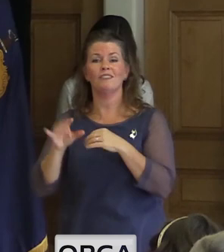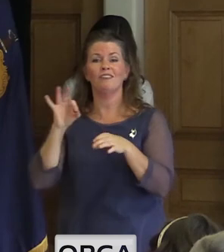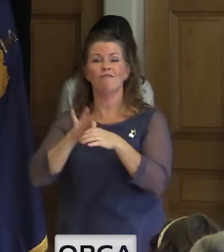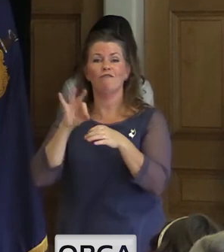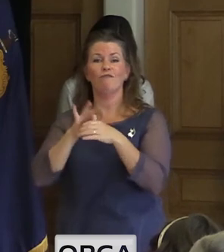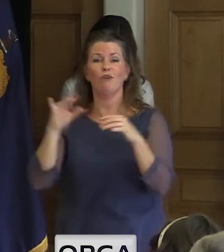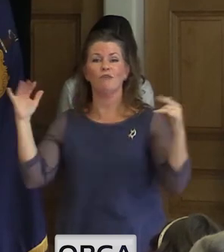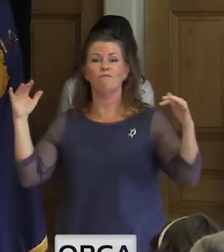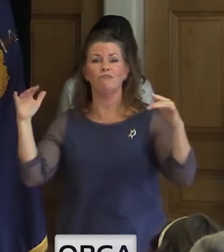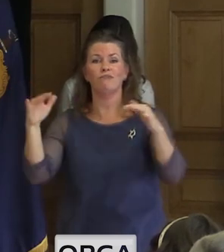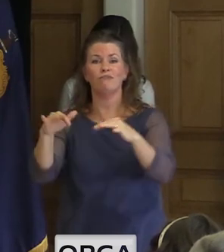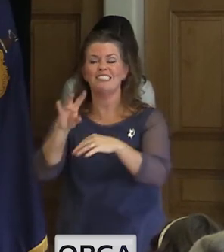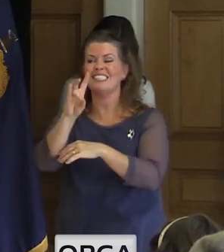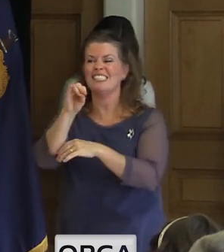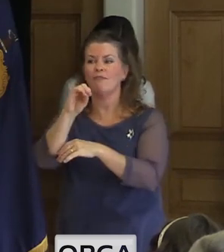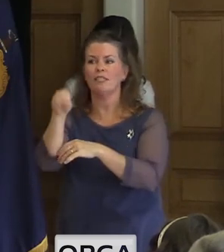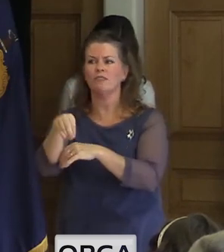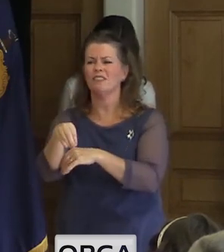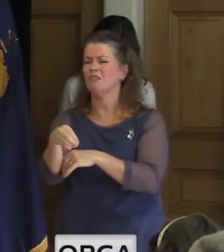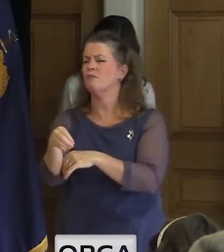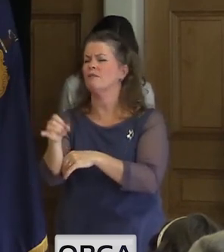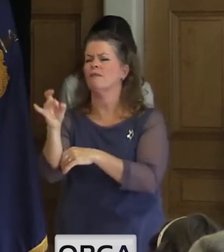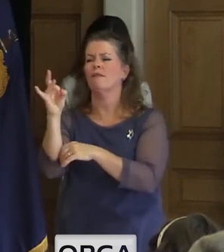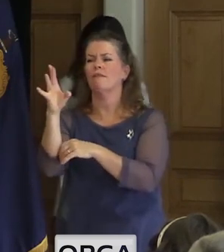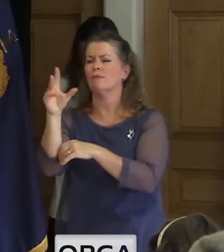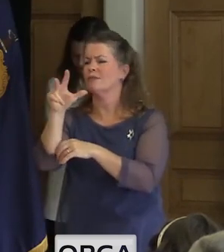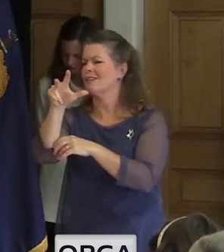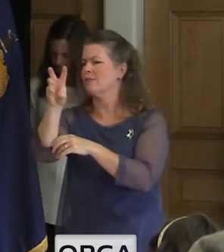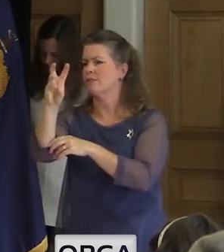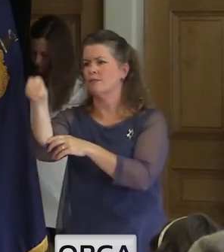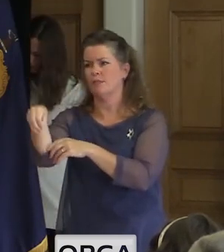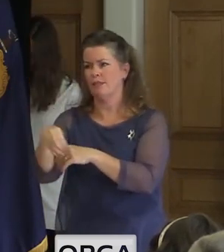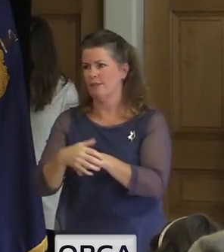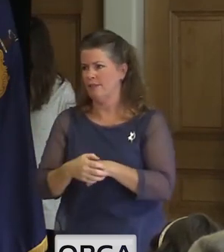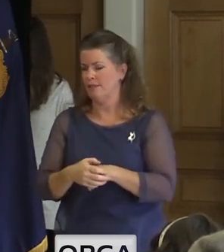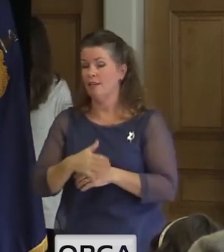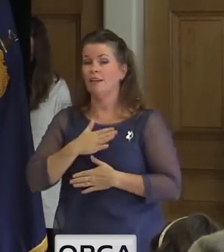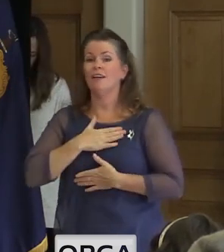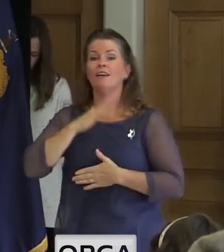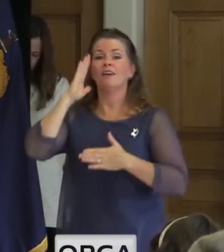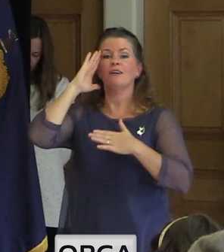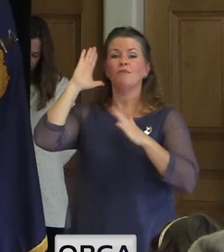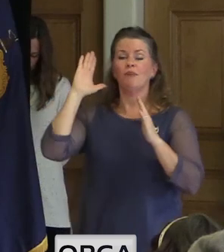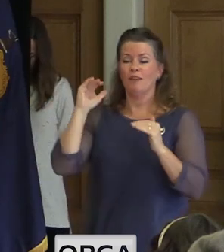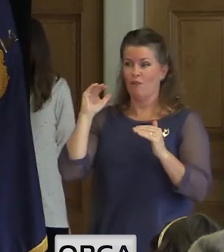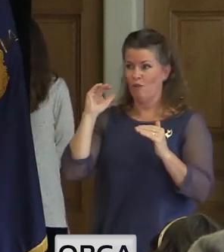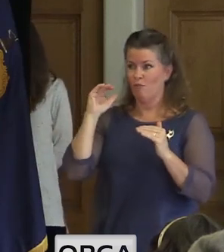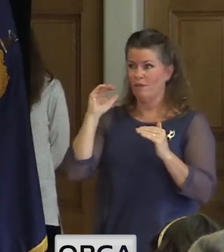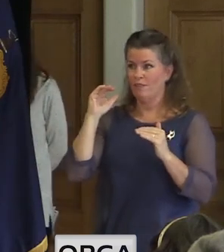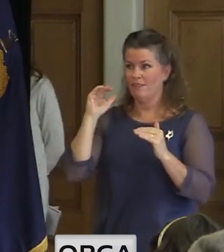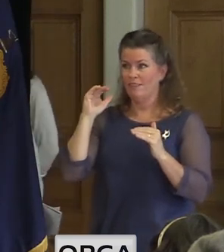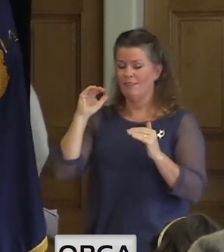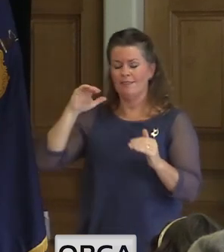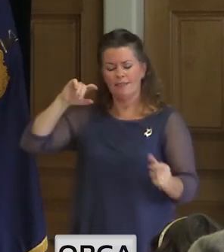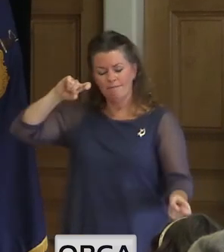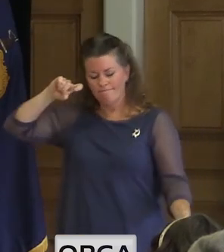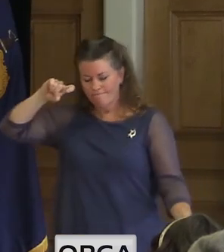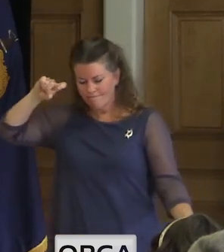in 70 years. It was abysmal, like 36%. My hope is that we significantly reverse